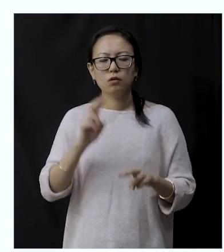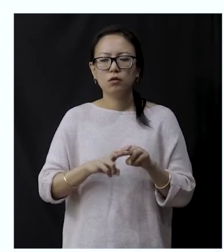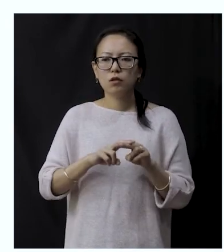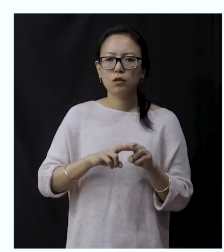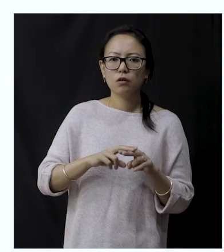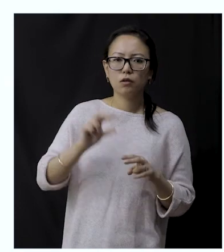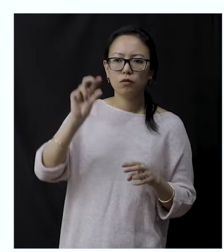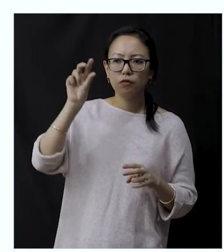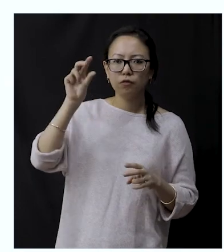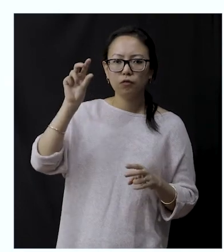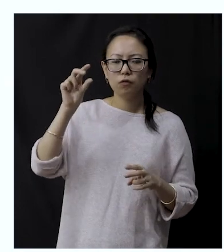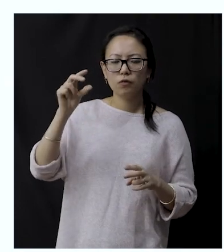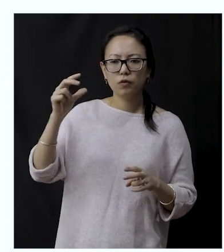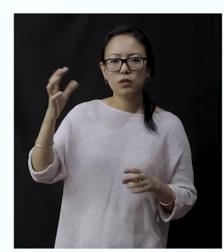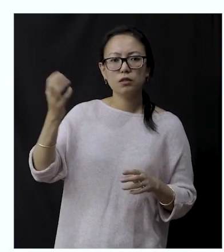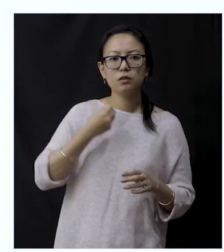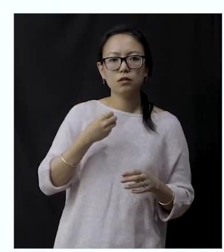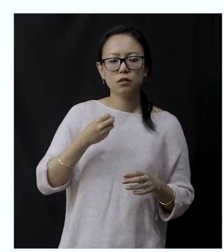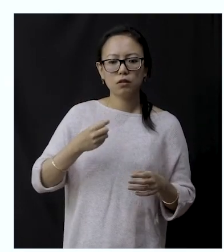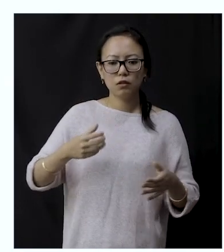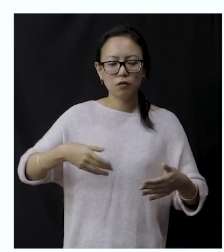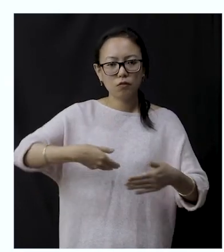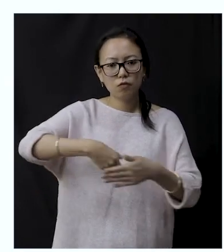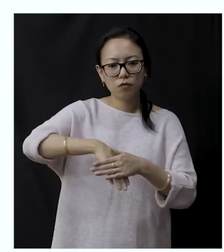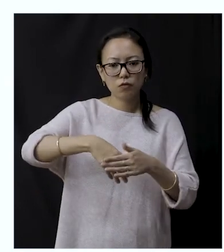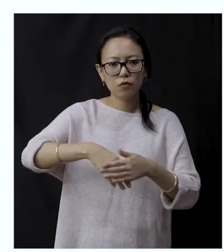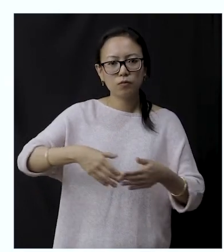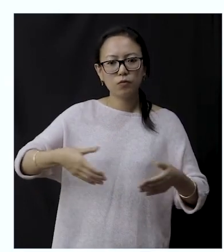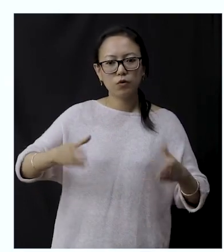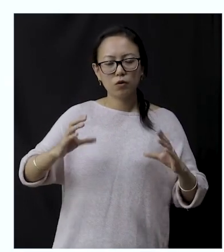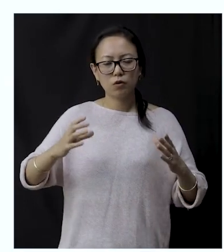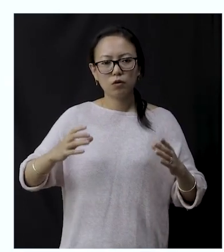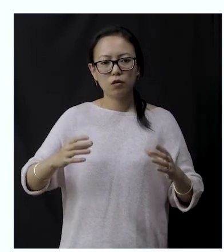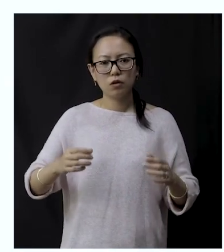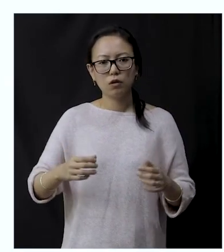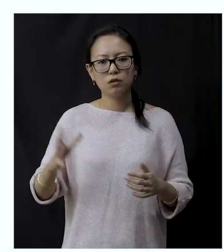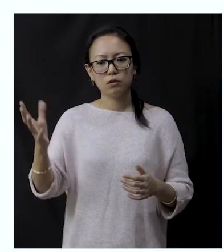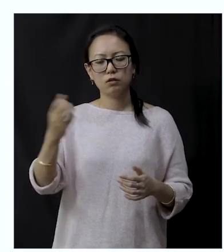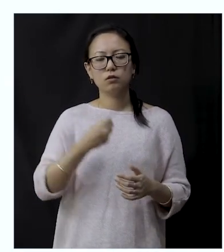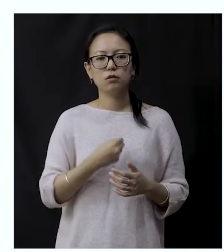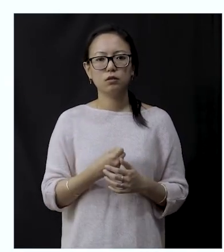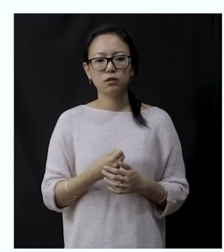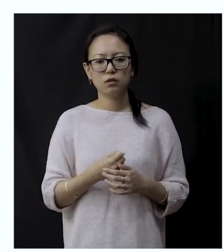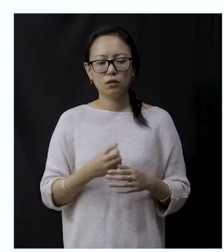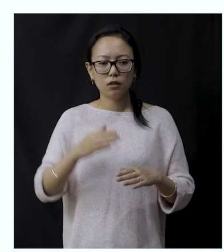in a football? Now we all know that a football is round.